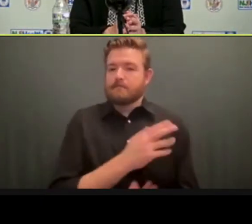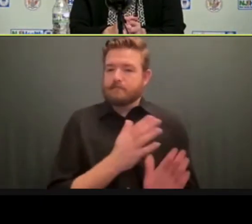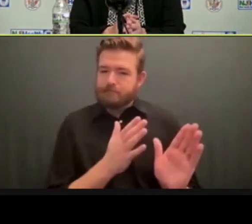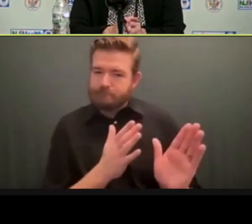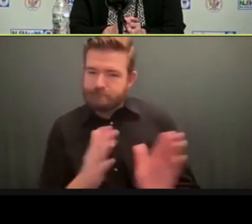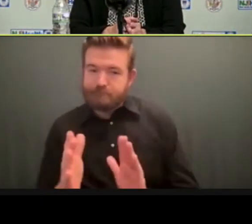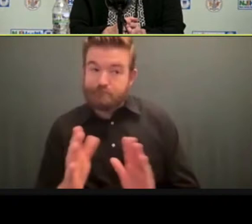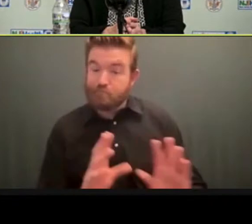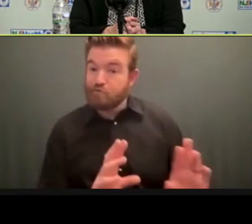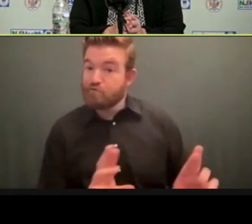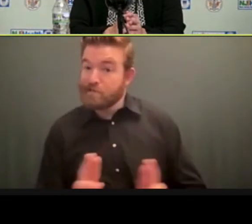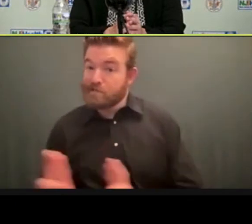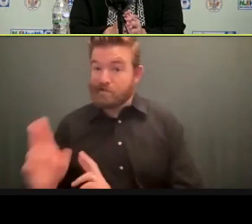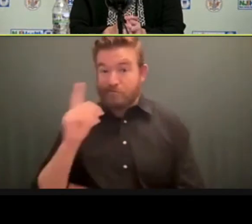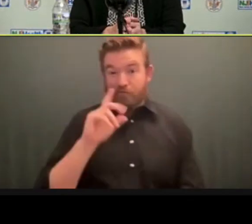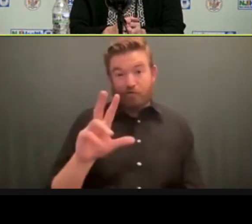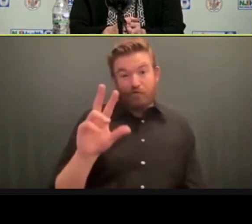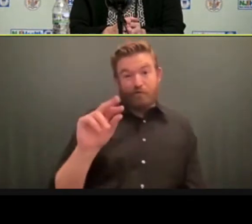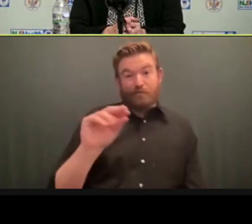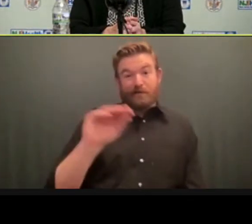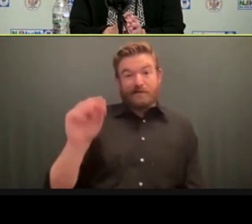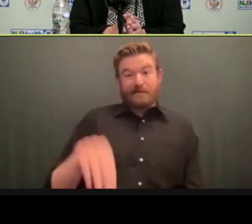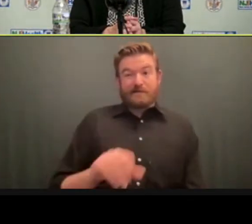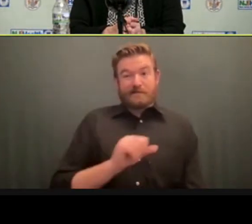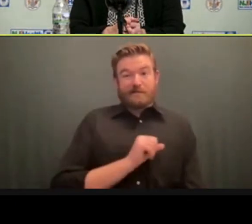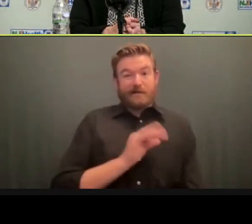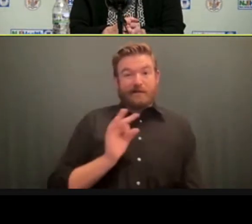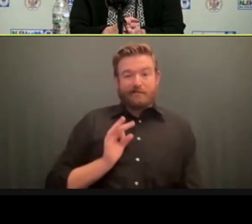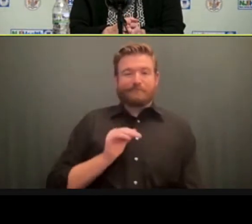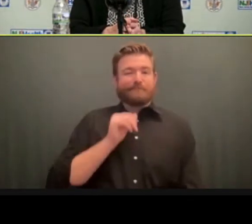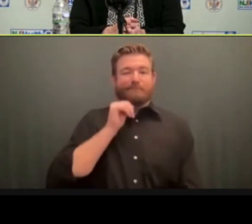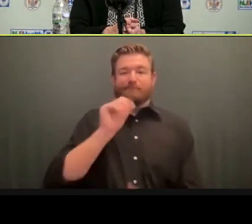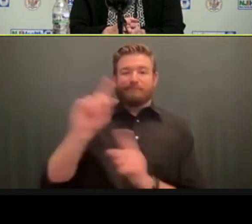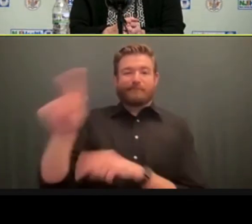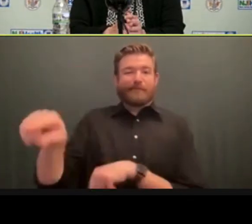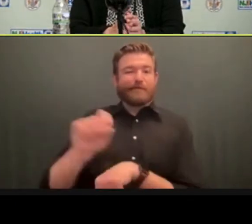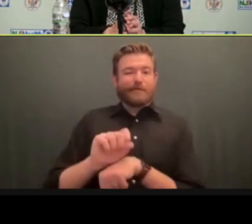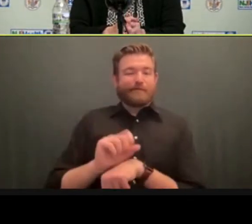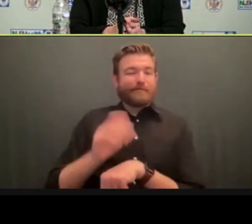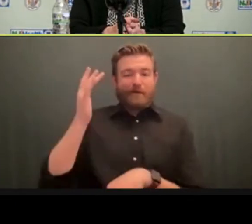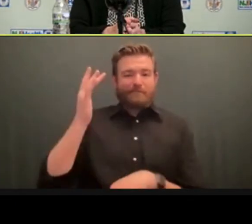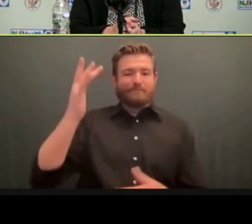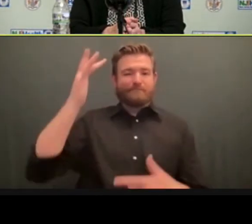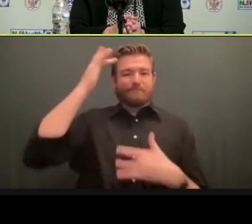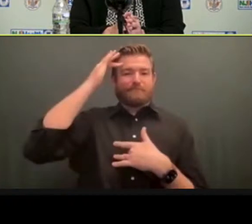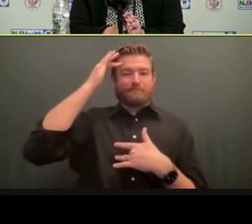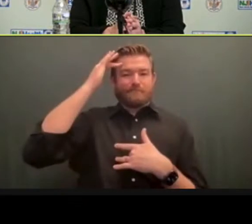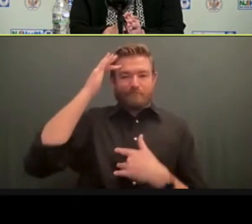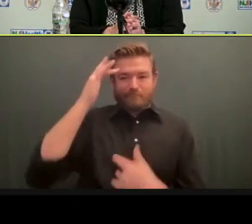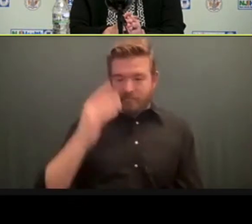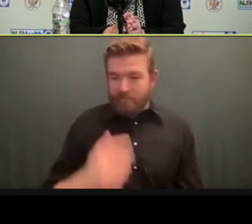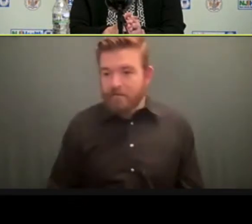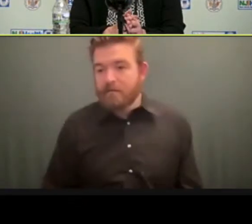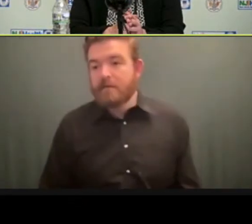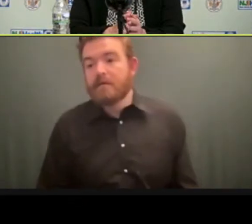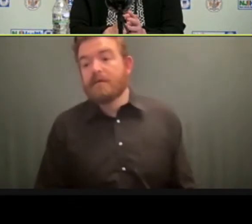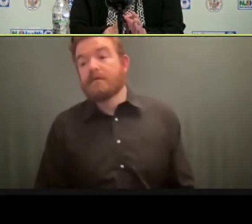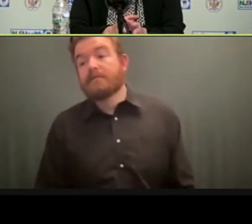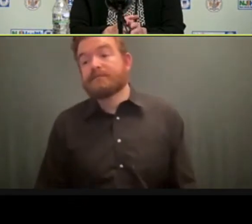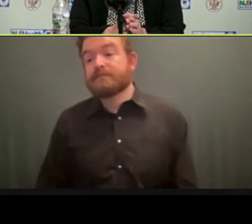in staff complement. They're redeploying administrative individuals to help out on